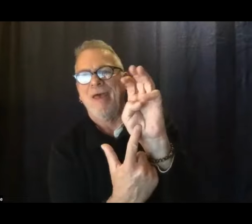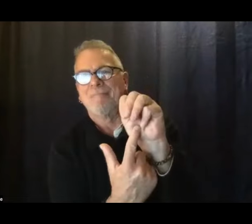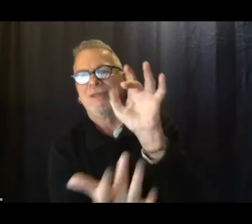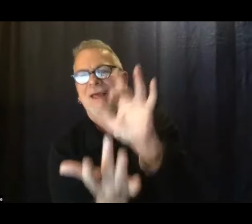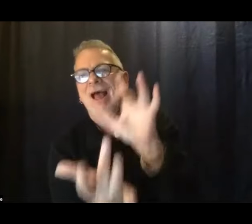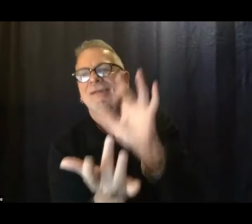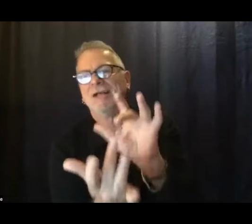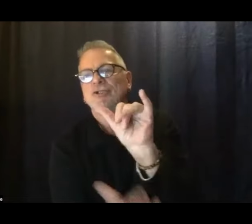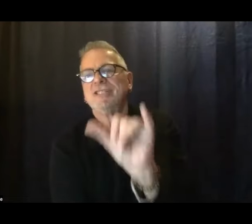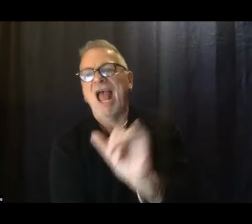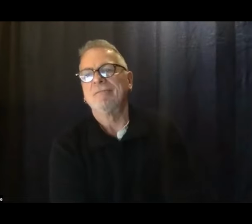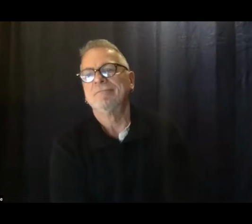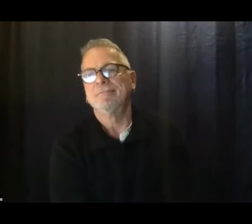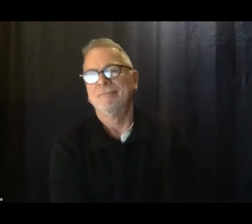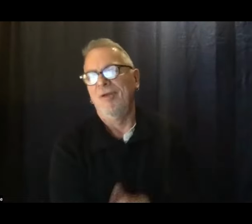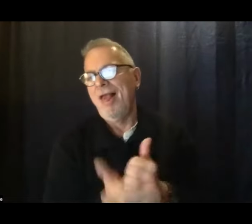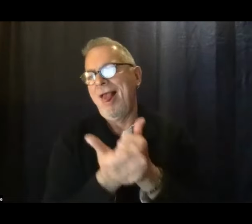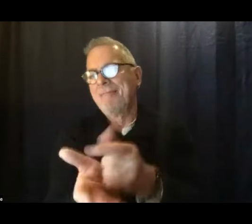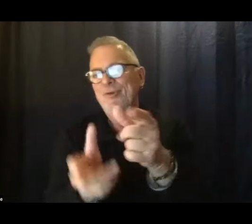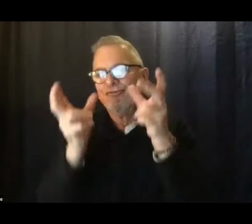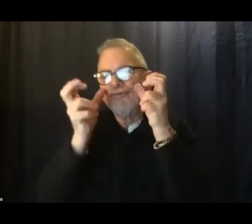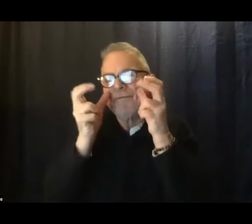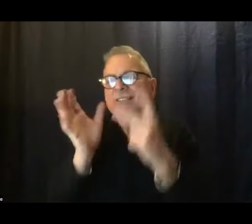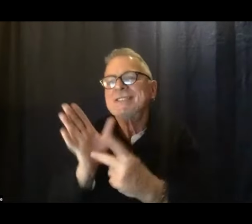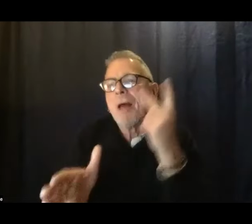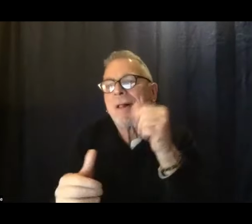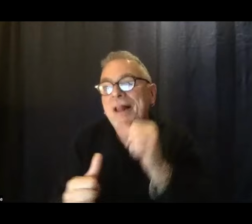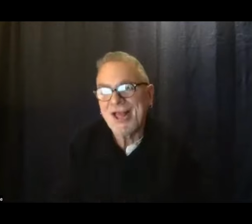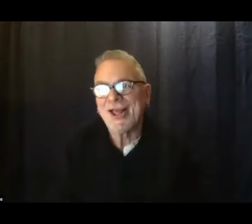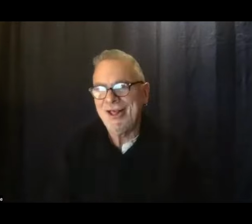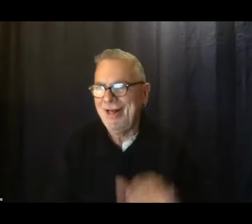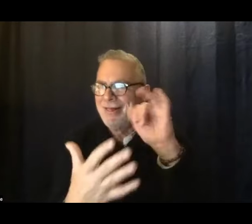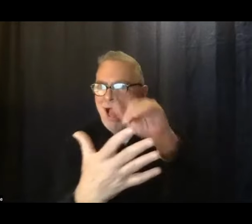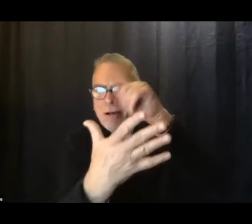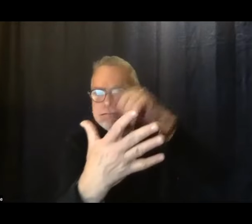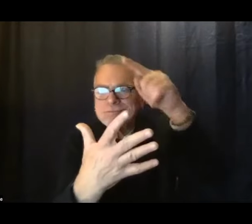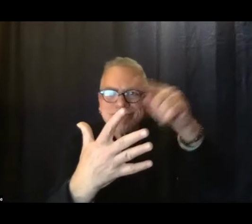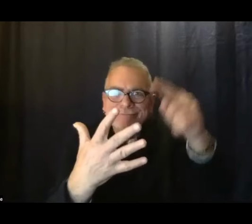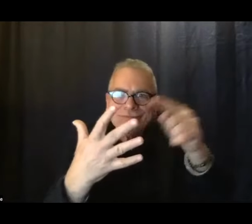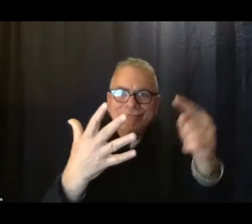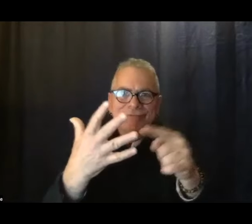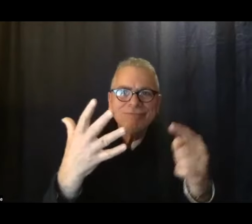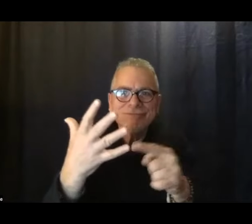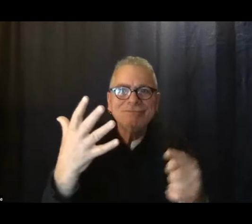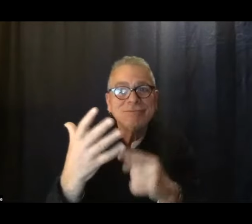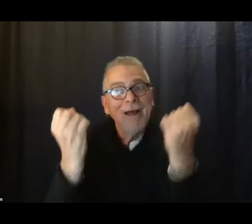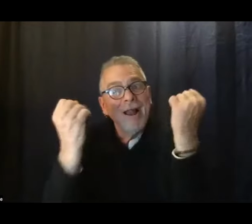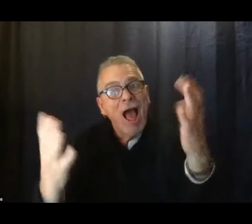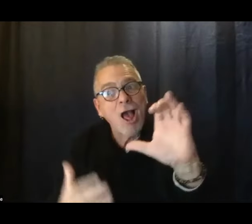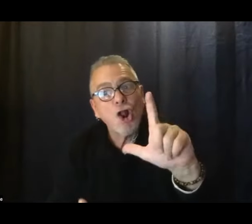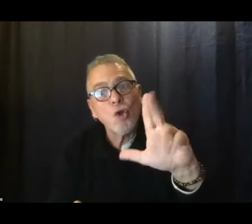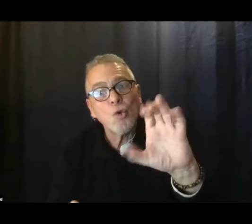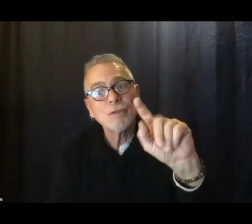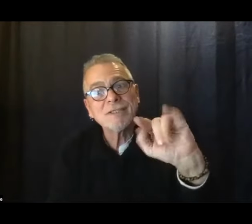because there is within the M itself contact in the shape, in how it's produced. So that's a way to see double letters.